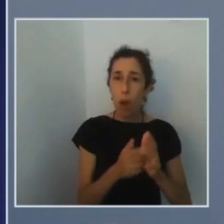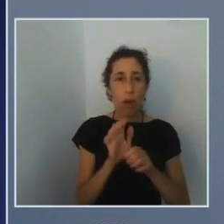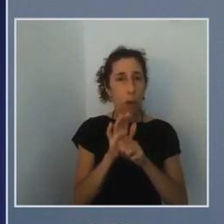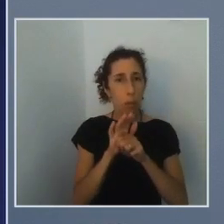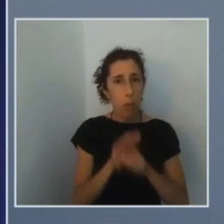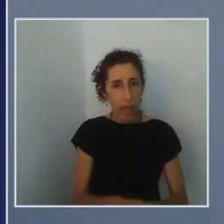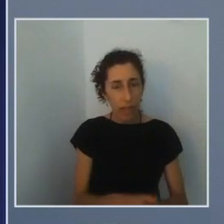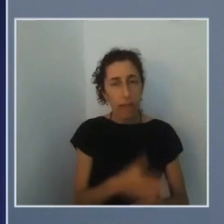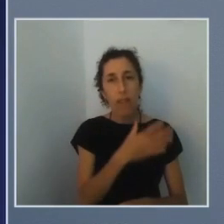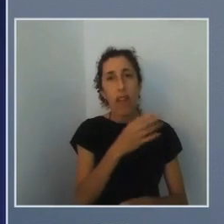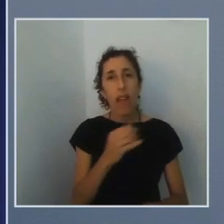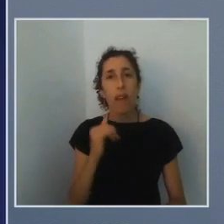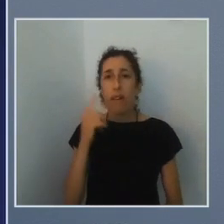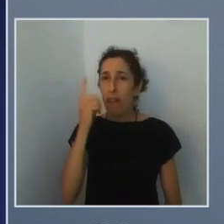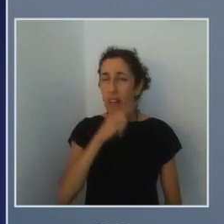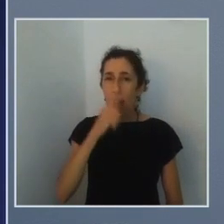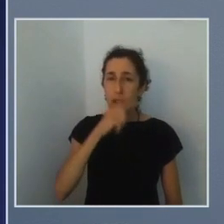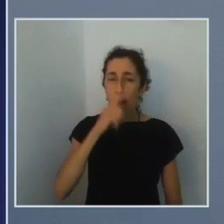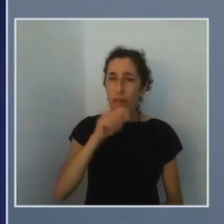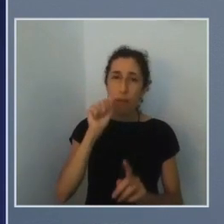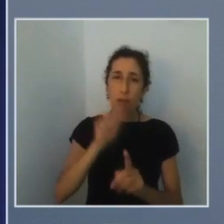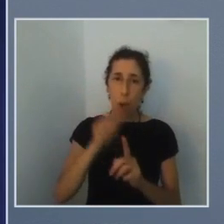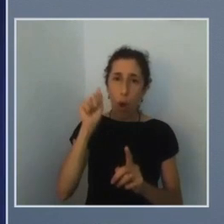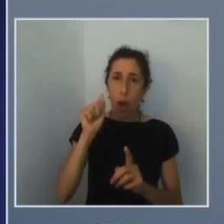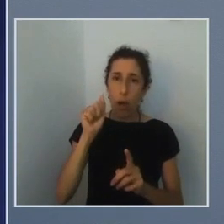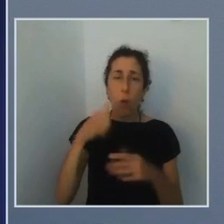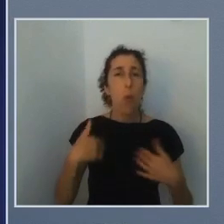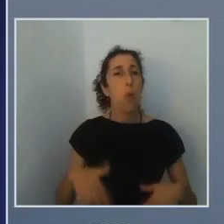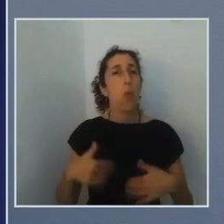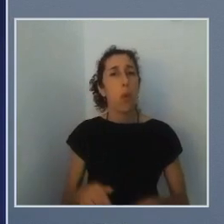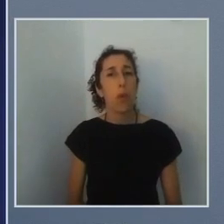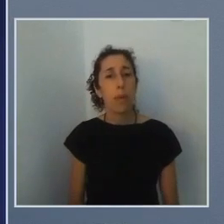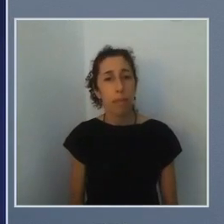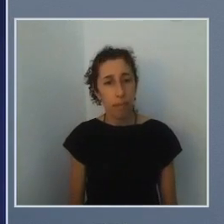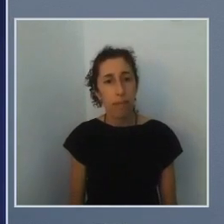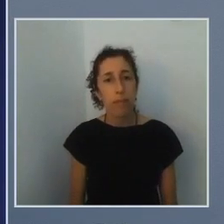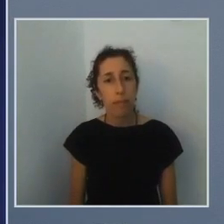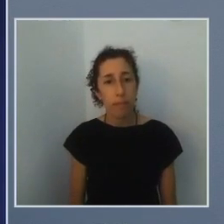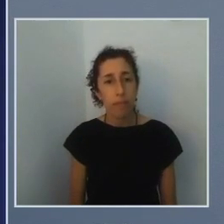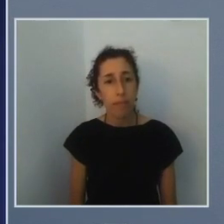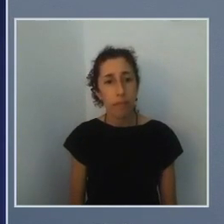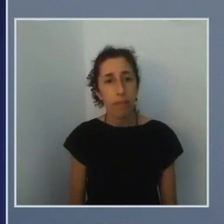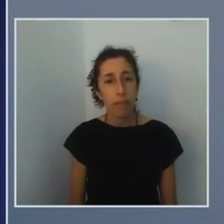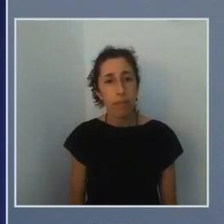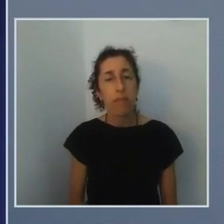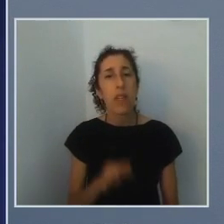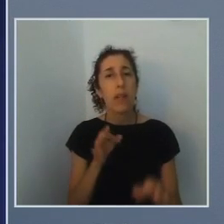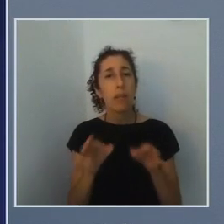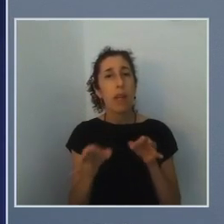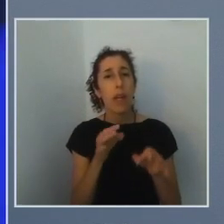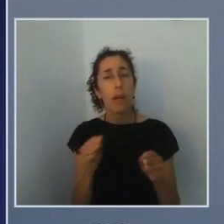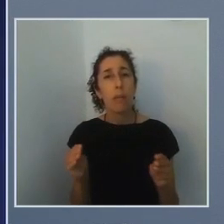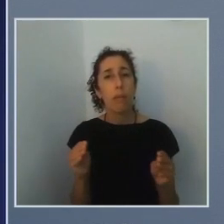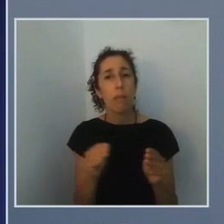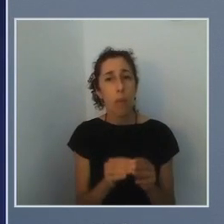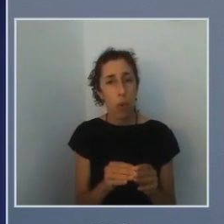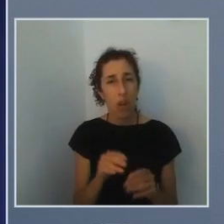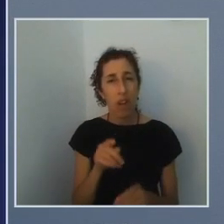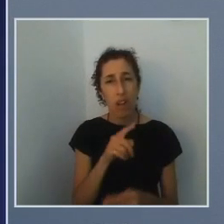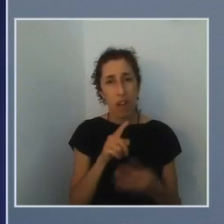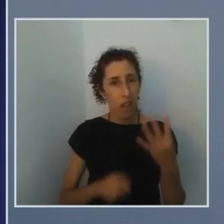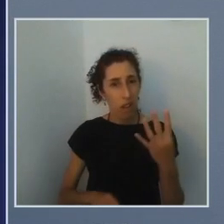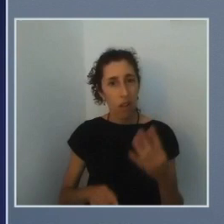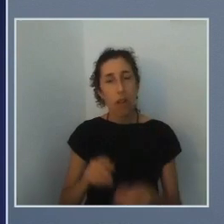They overrode and they evaded internal controls to allow themselves, their